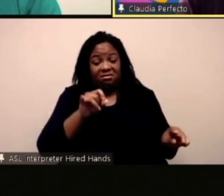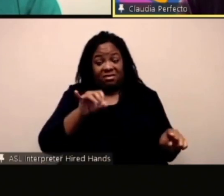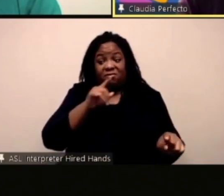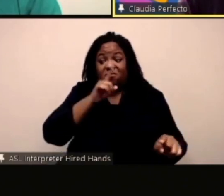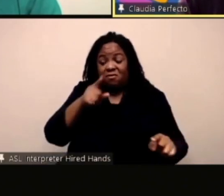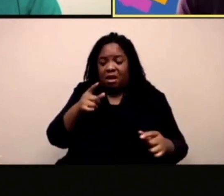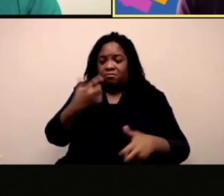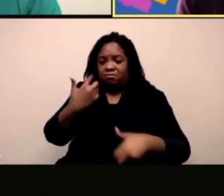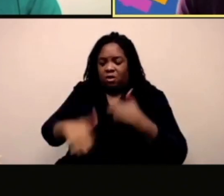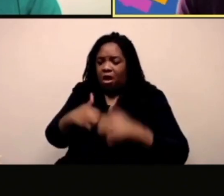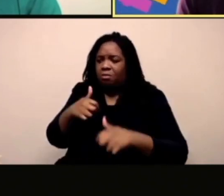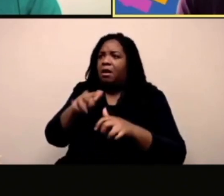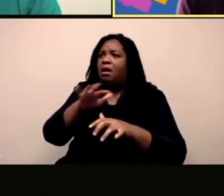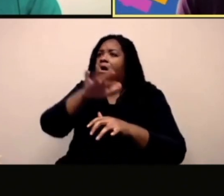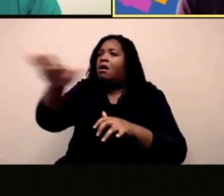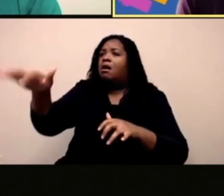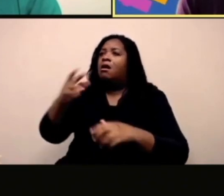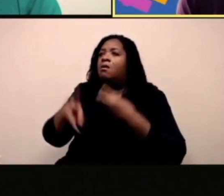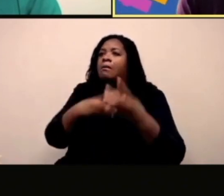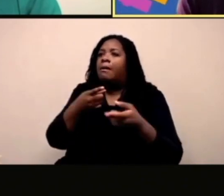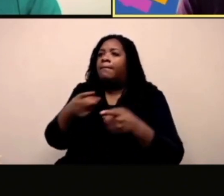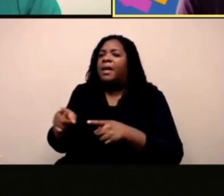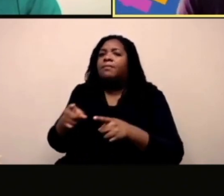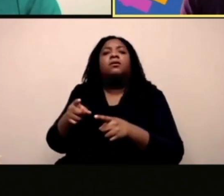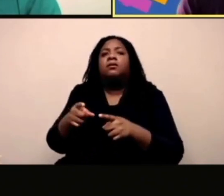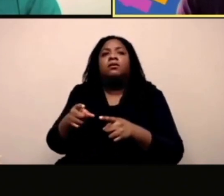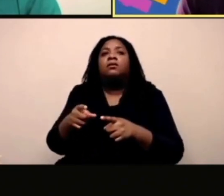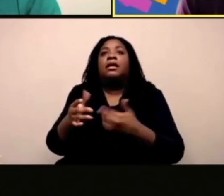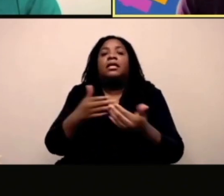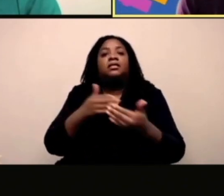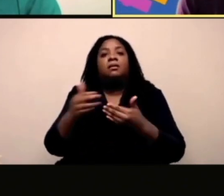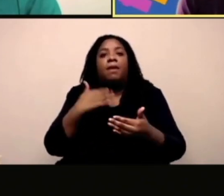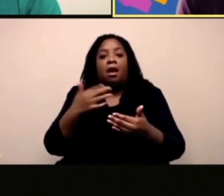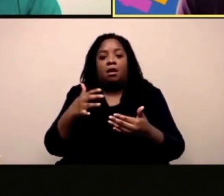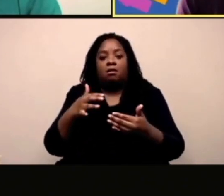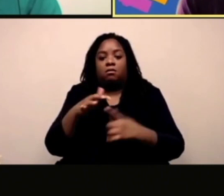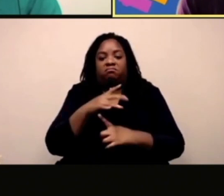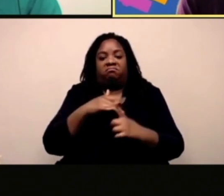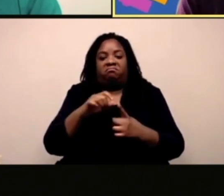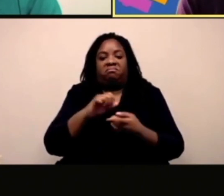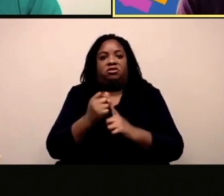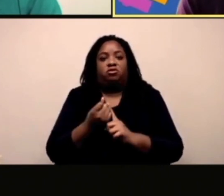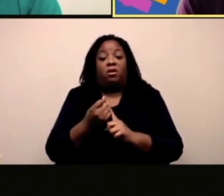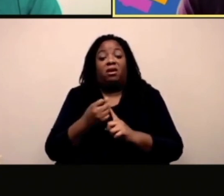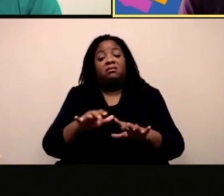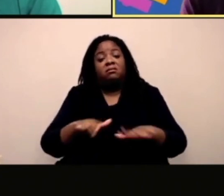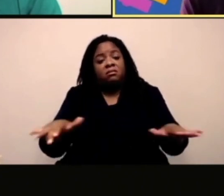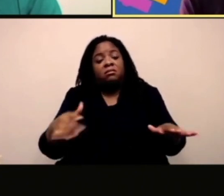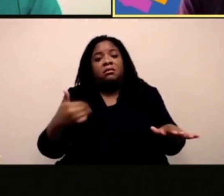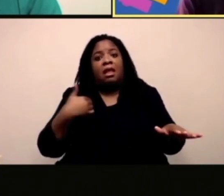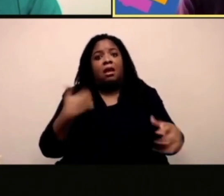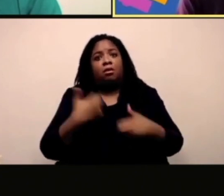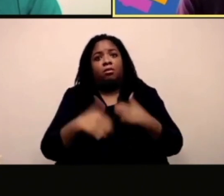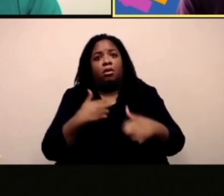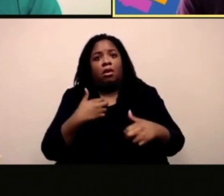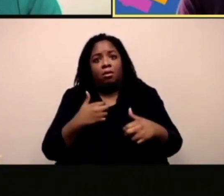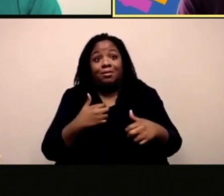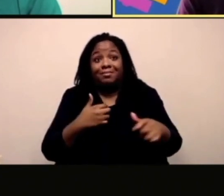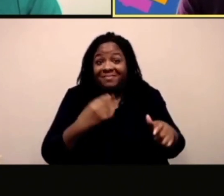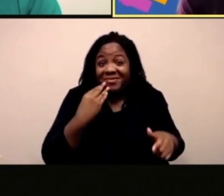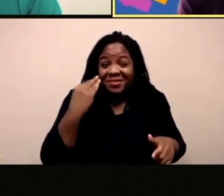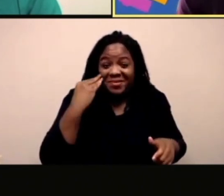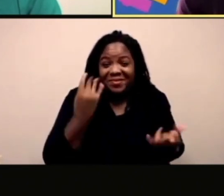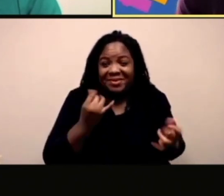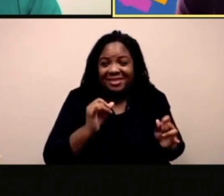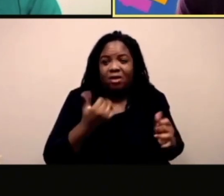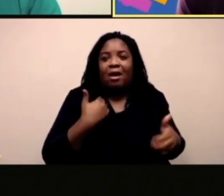world. In every context, our children have problems even at home that